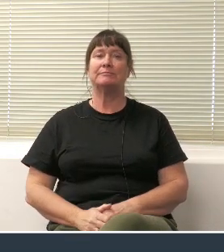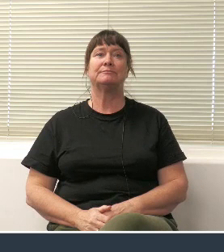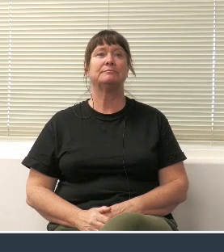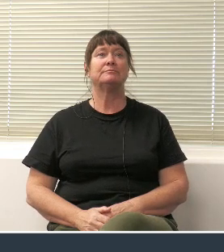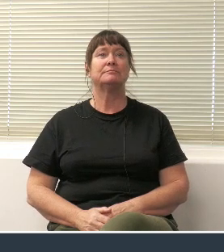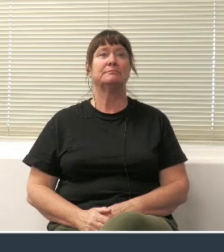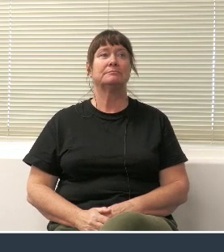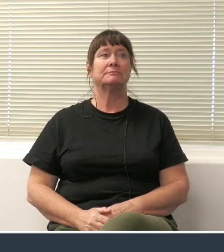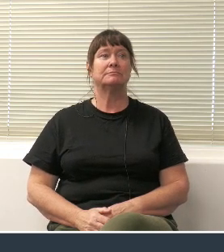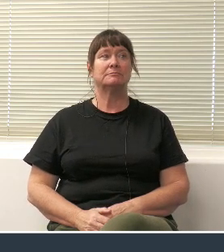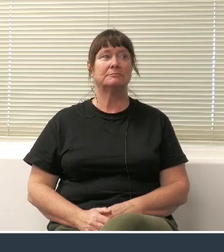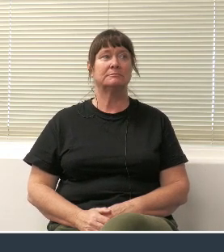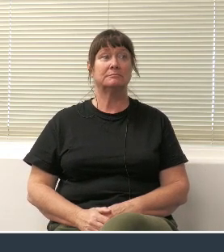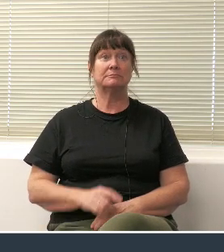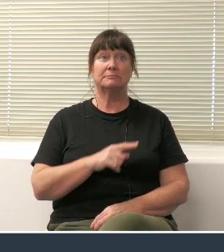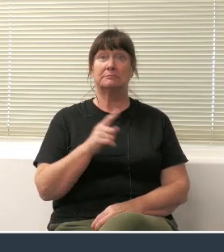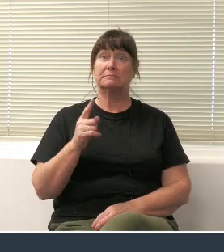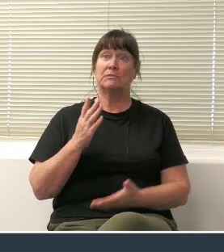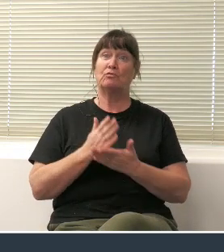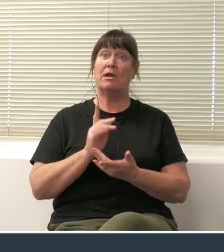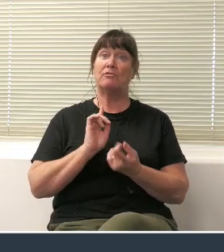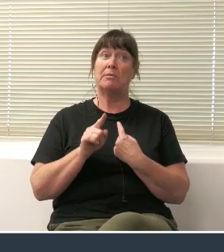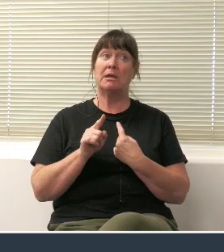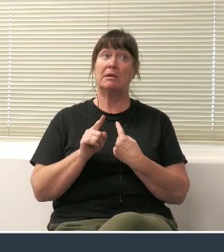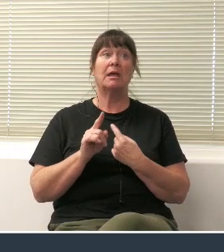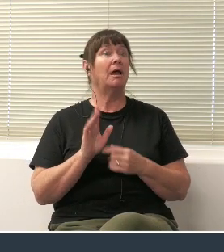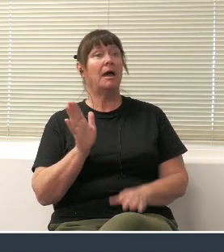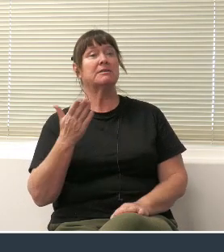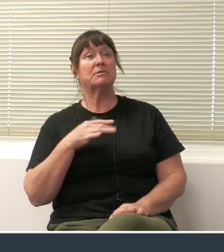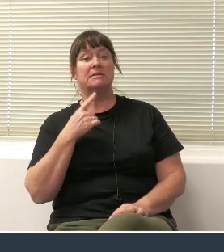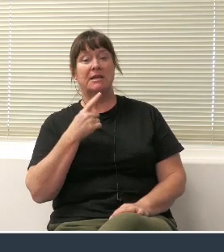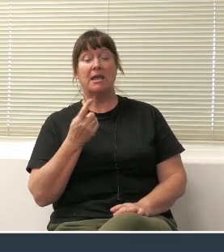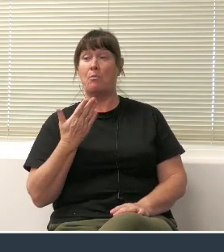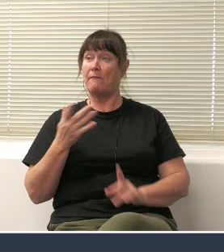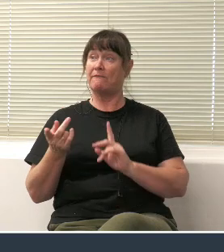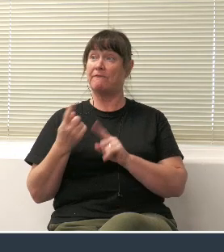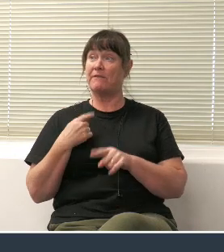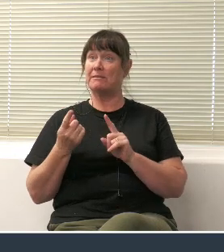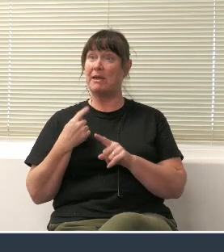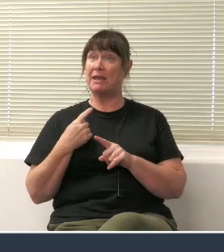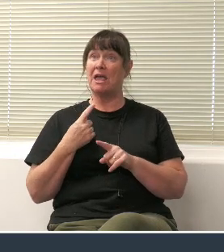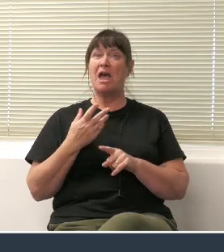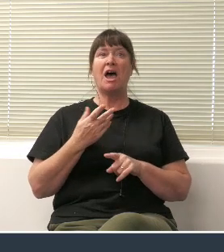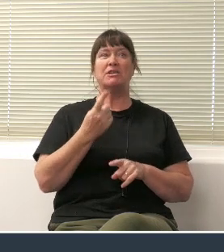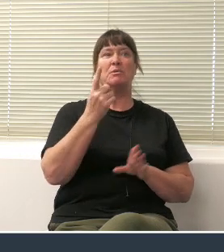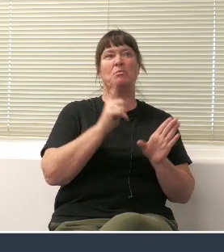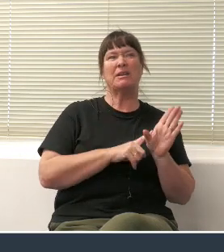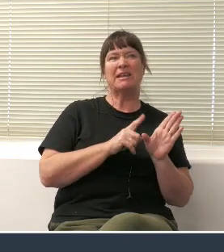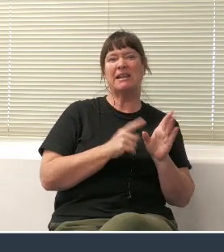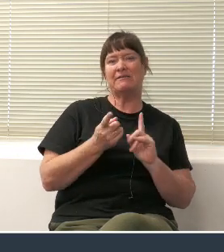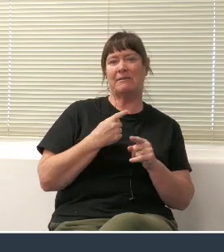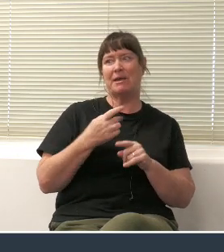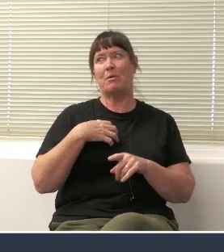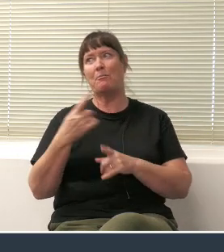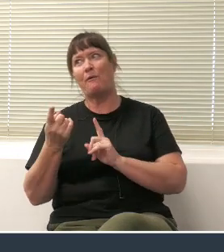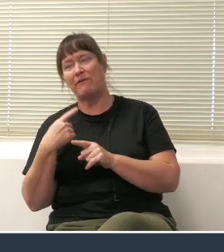opposition? Did you want your right of reply, Councillor Price? All I want to say is I'd like feedback more than an annual feedback. I'm sure